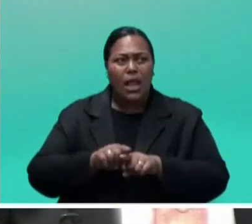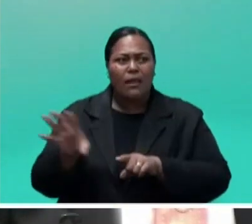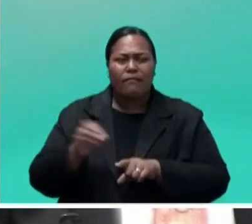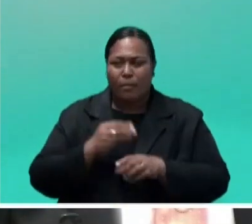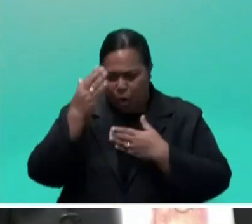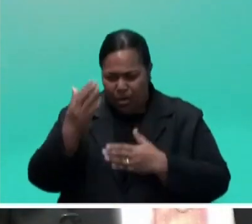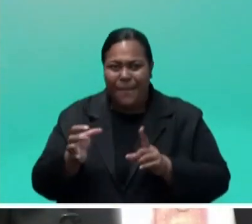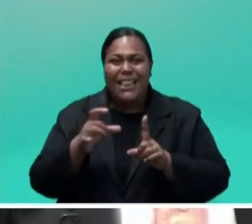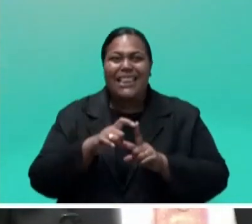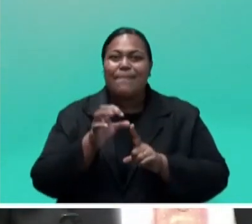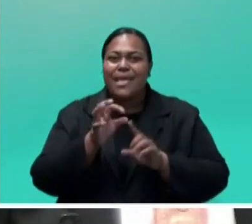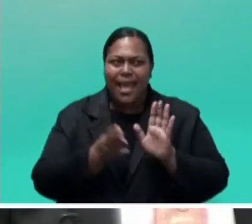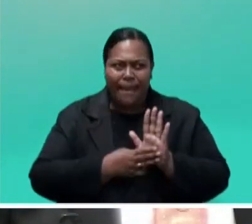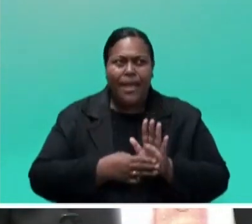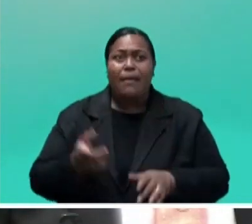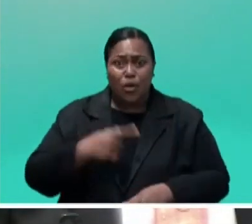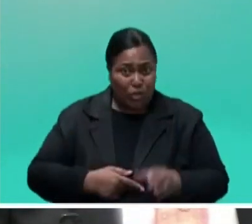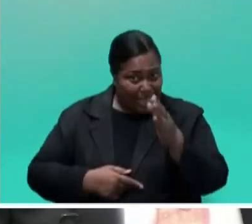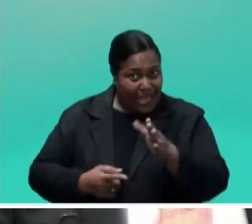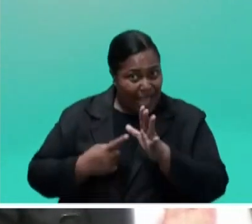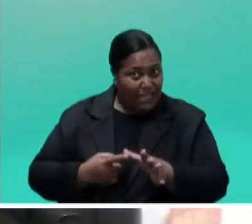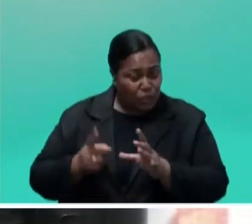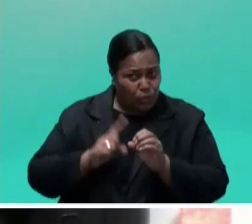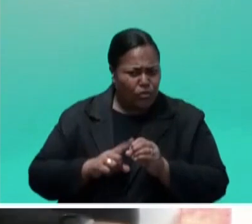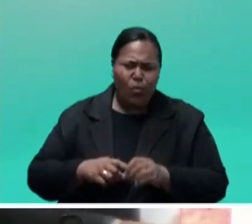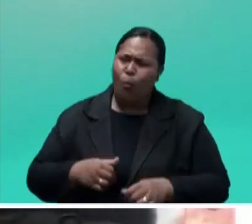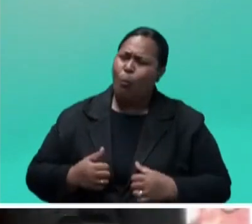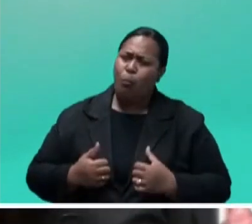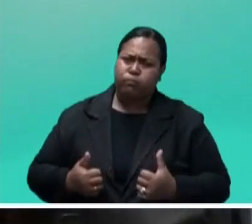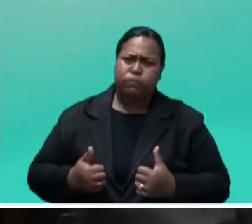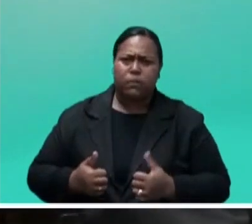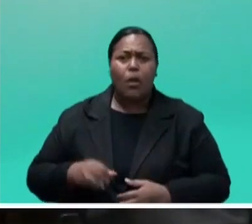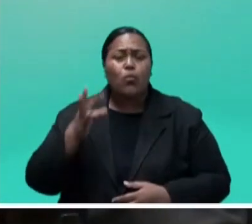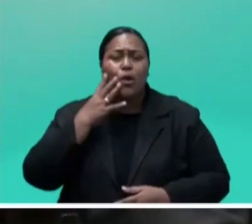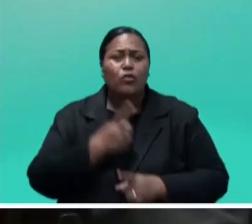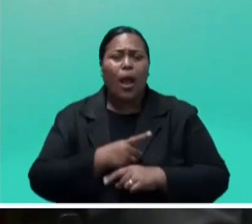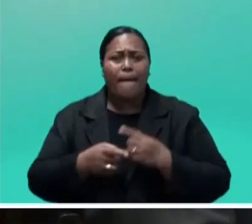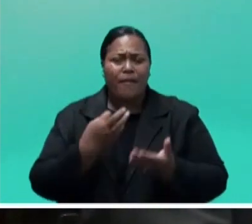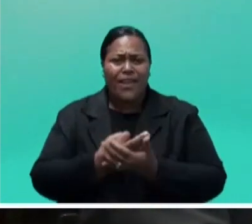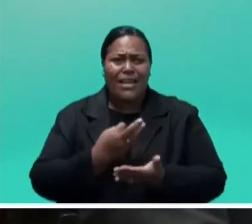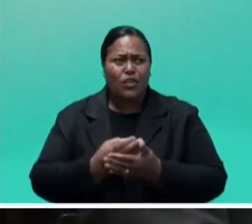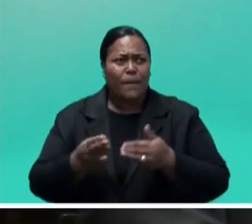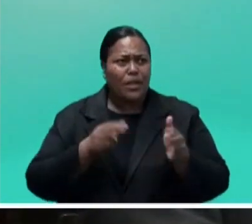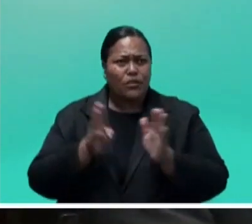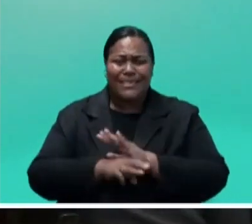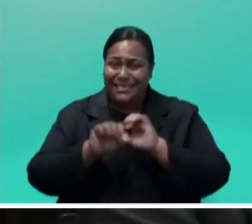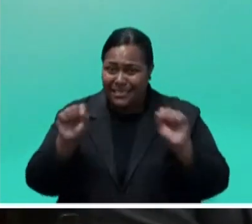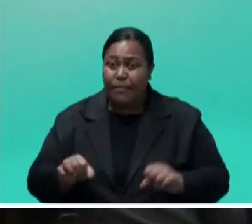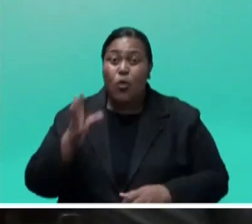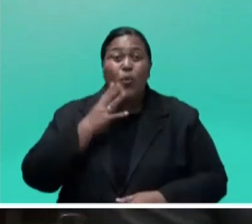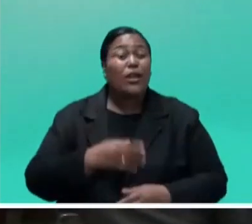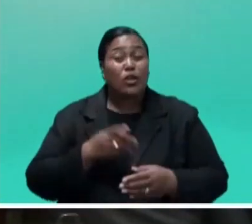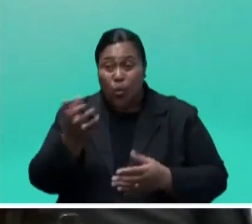DPM because he answered his question so well when he was talking about the financial management system. And when you